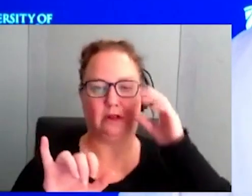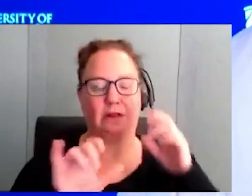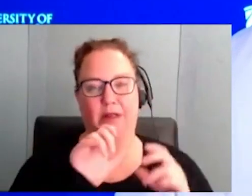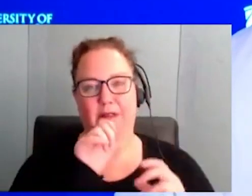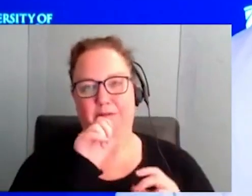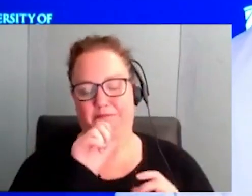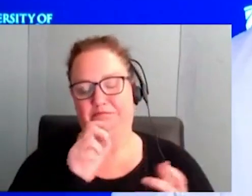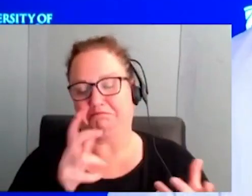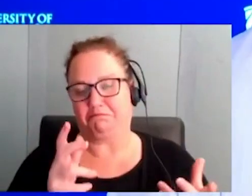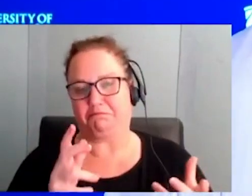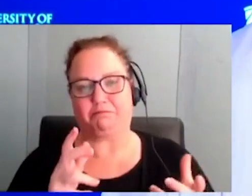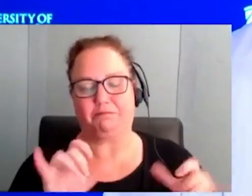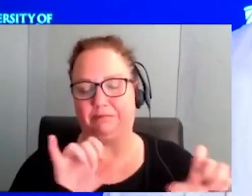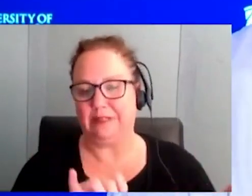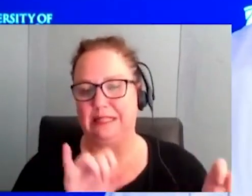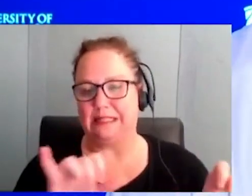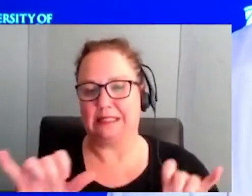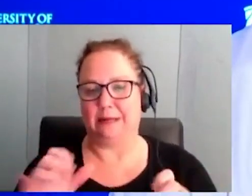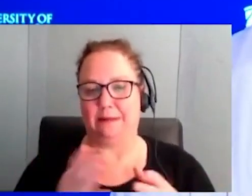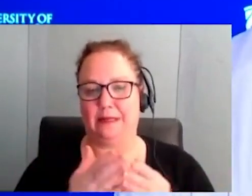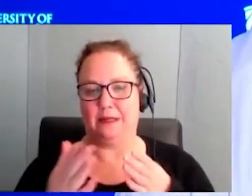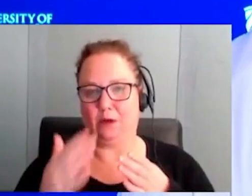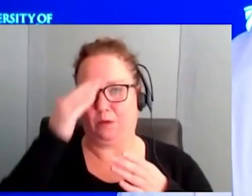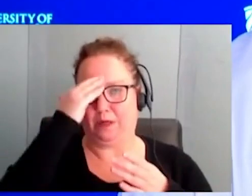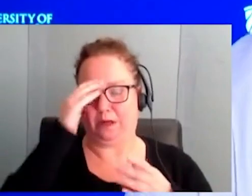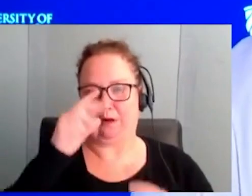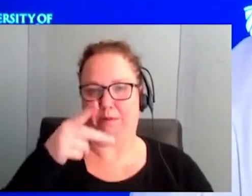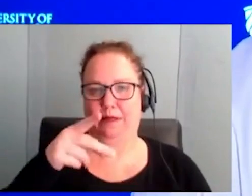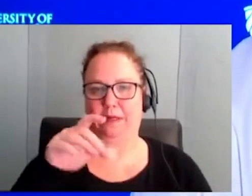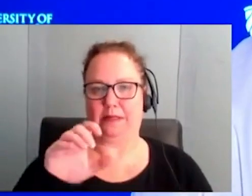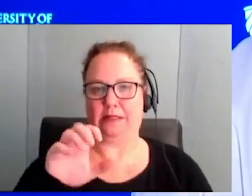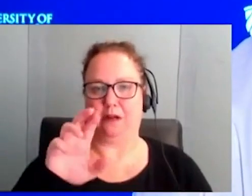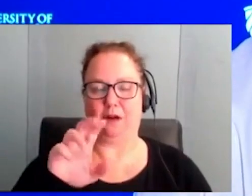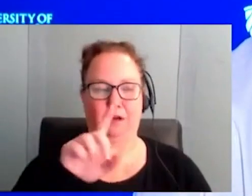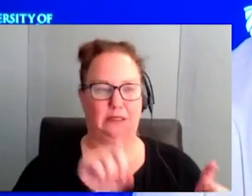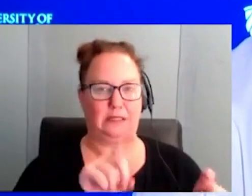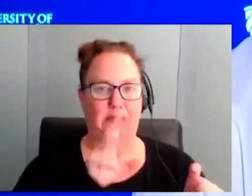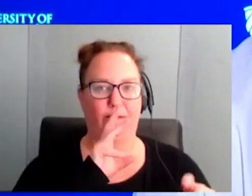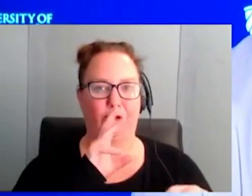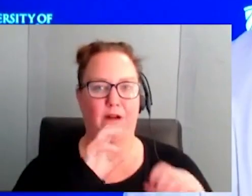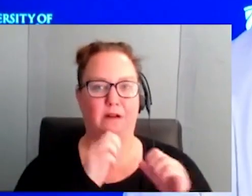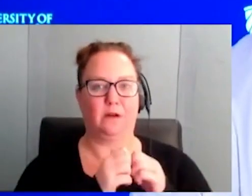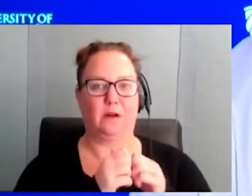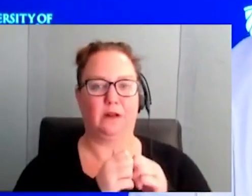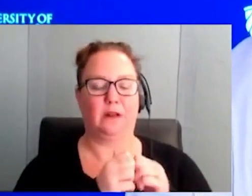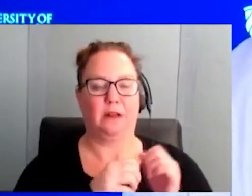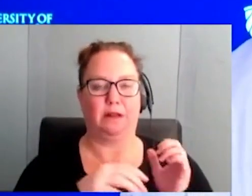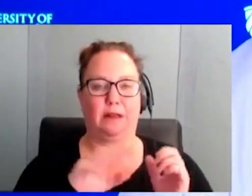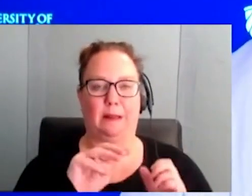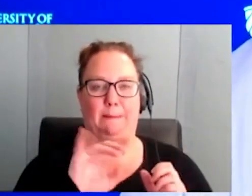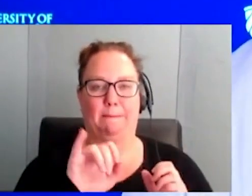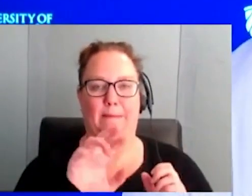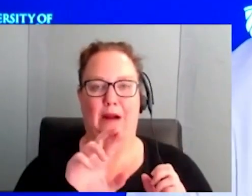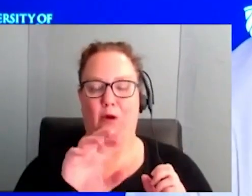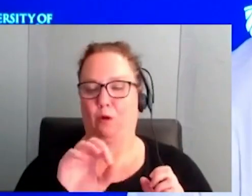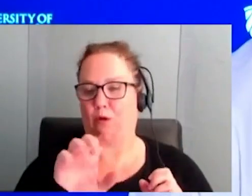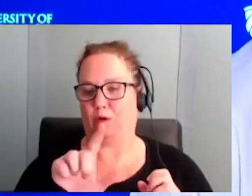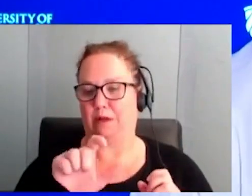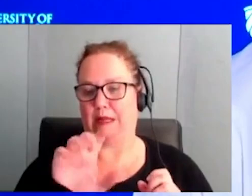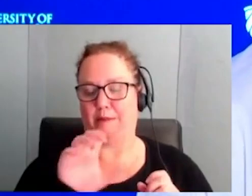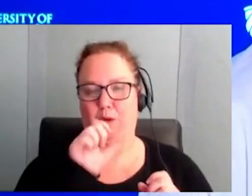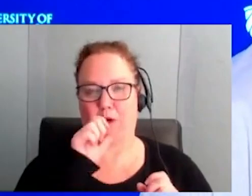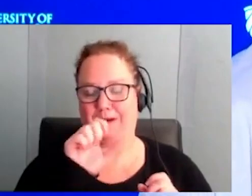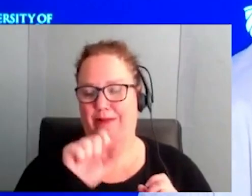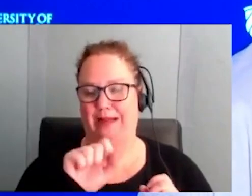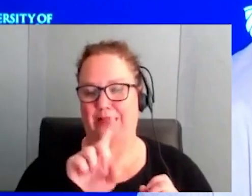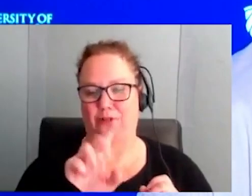It's the same type of thing. We know that our PCR test here, I've talked with Dr. Leisman in the microlab, we do not have that S dropout. The